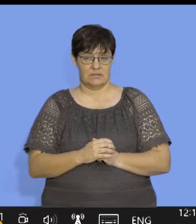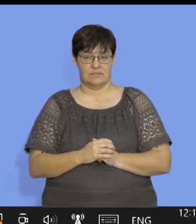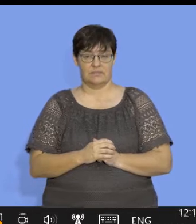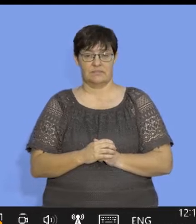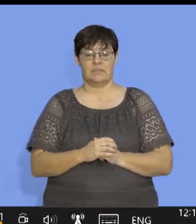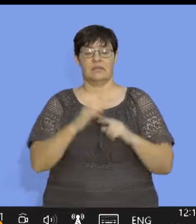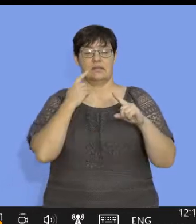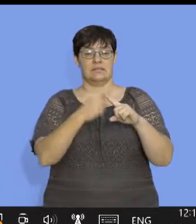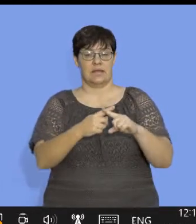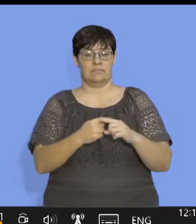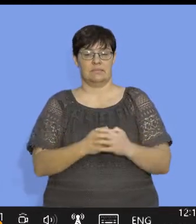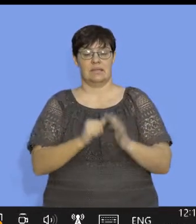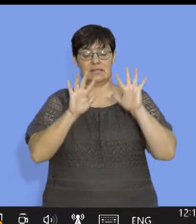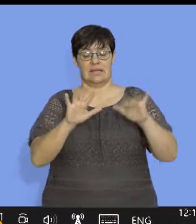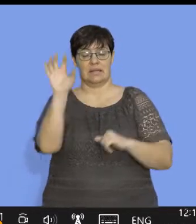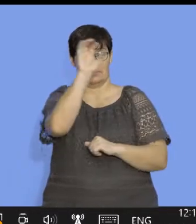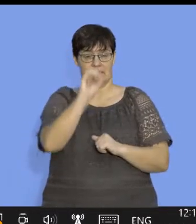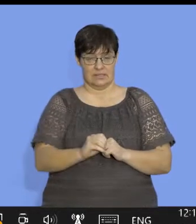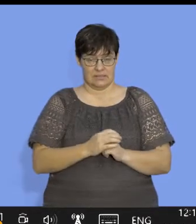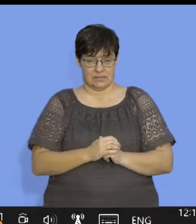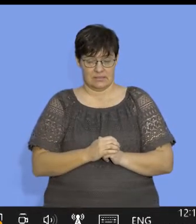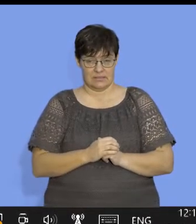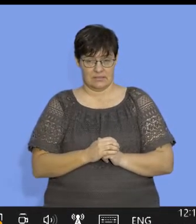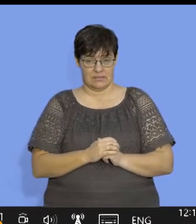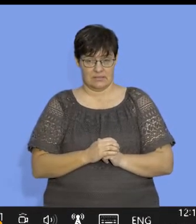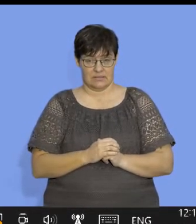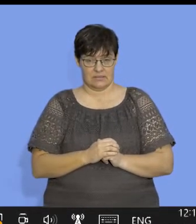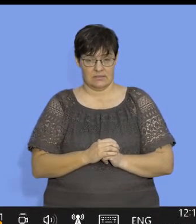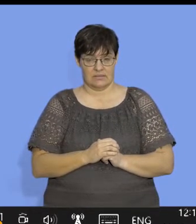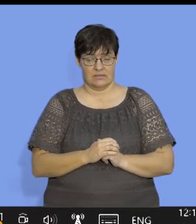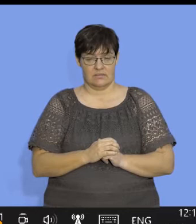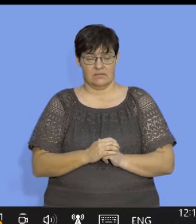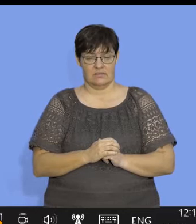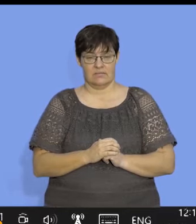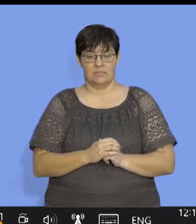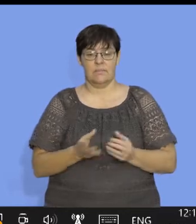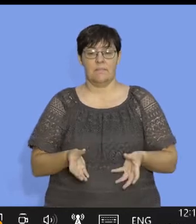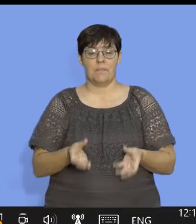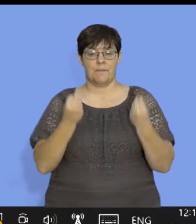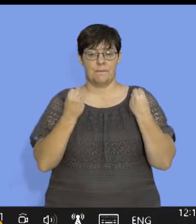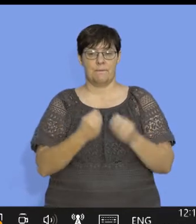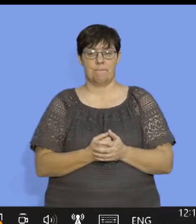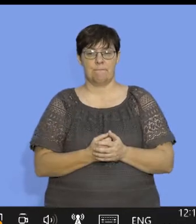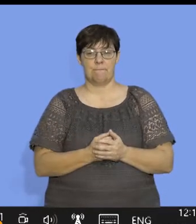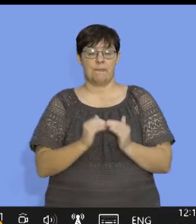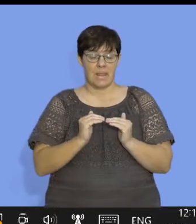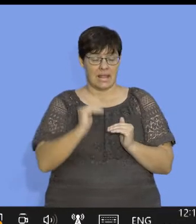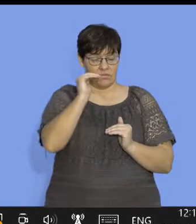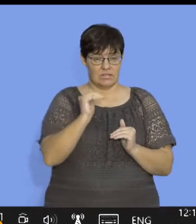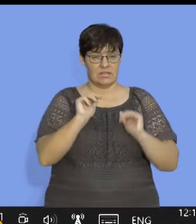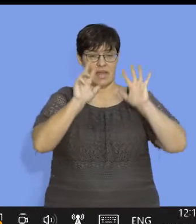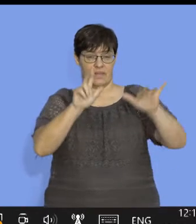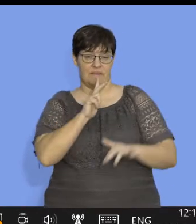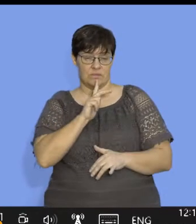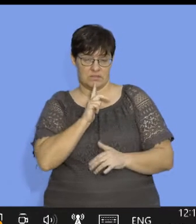right, times your 10%, okay, and that will give you the increase